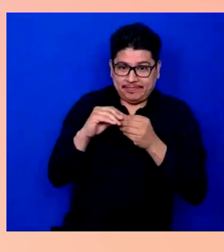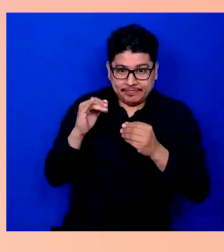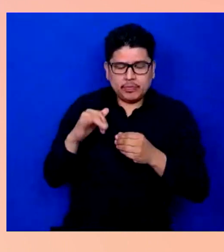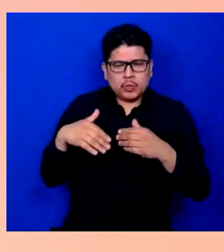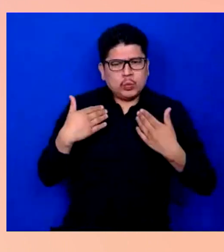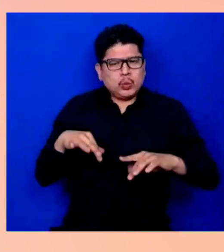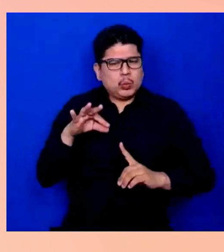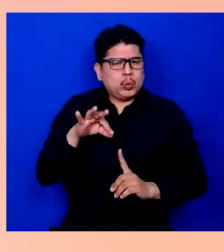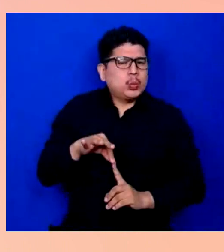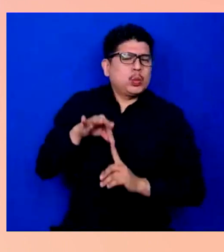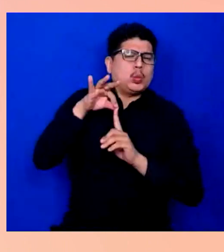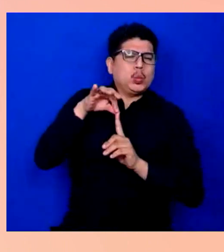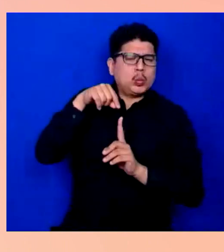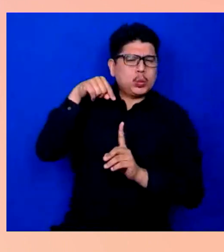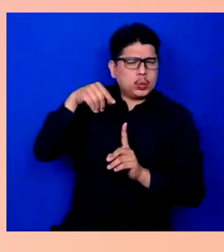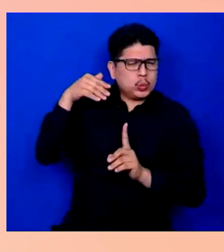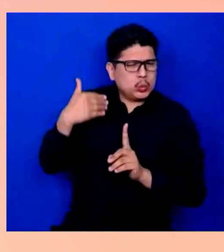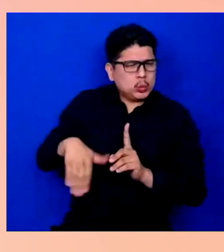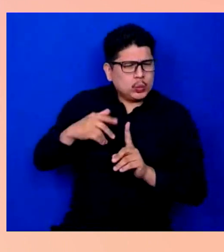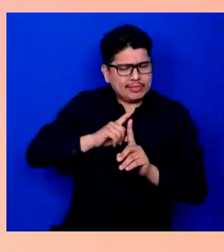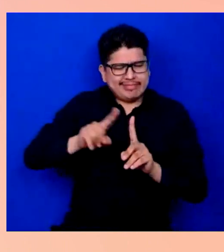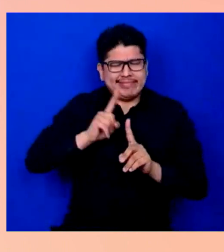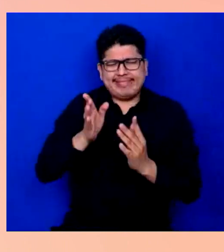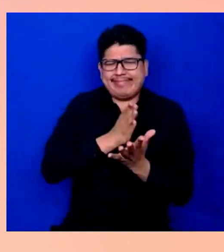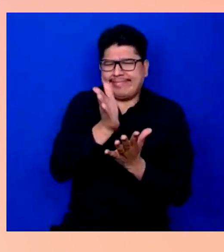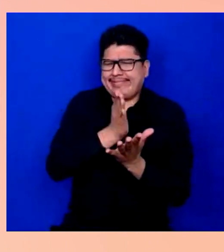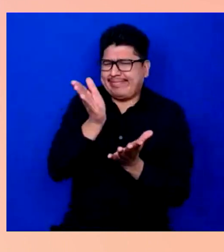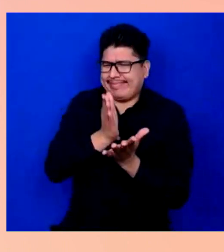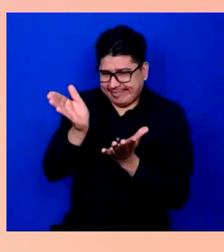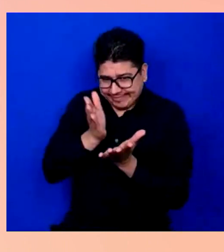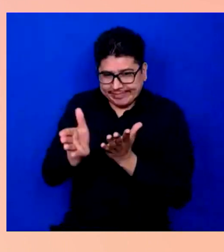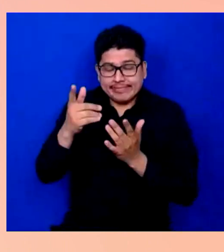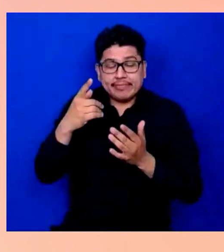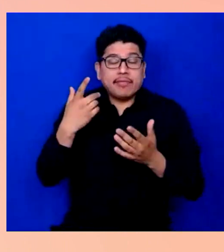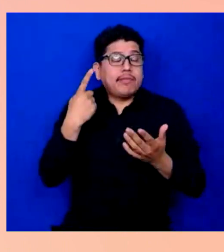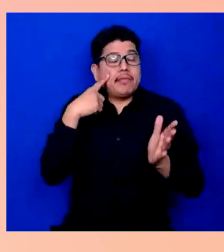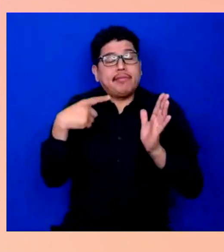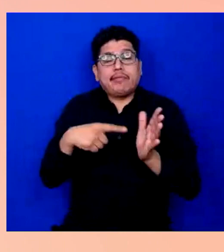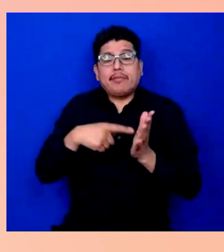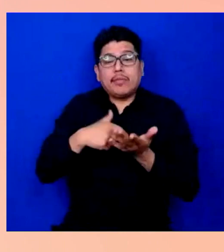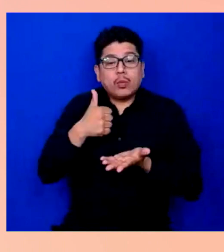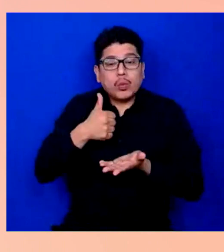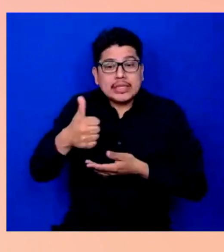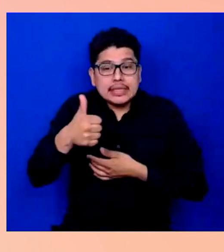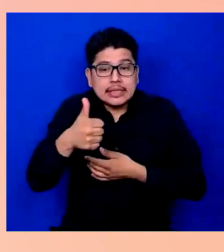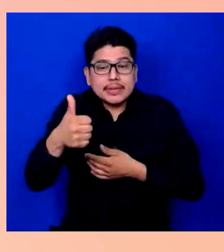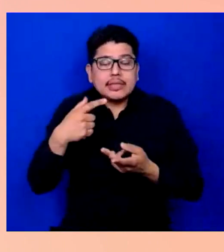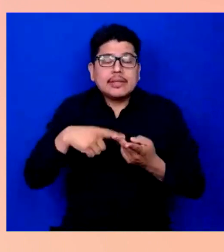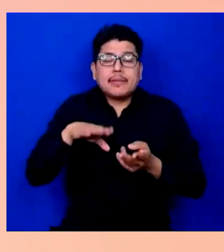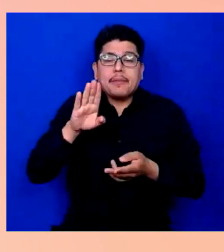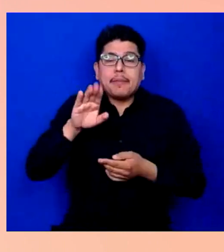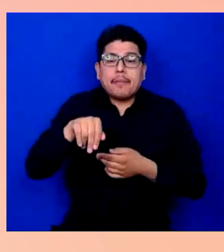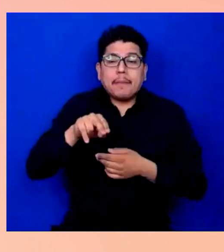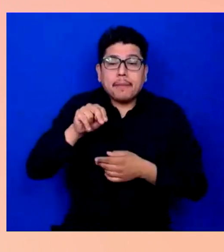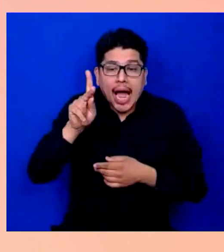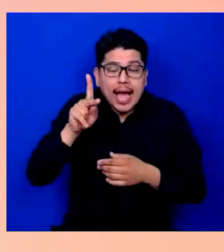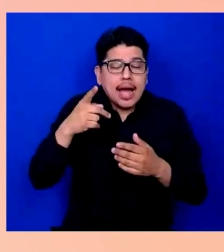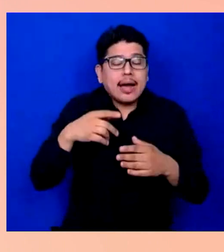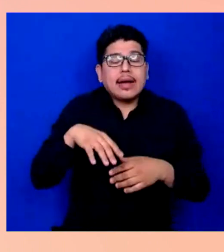sectors. So it covers from transport to banking, to e-books, payment